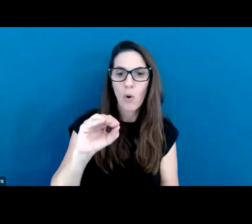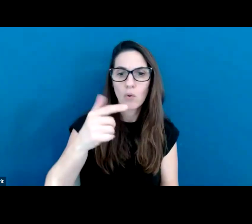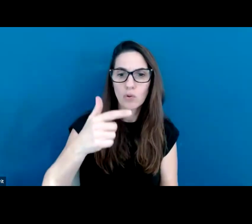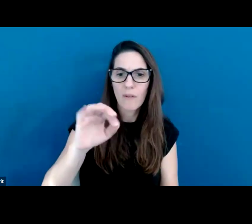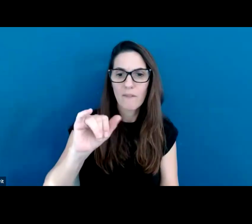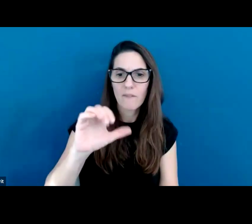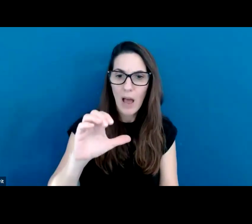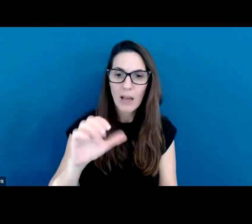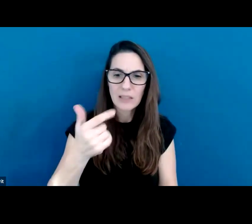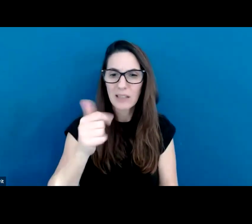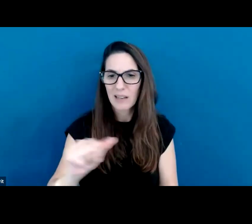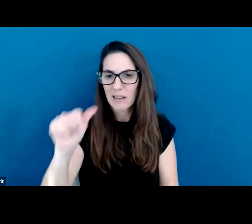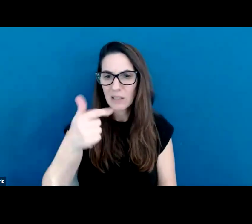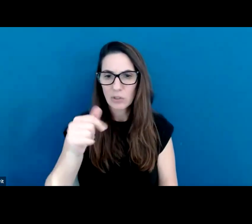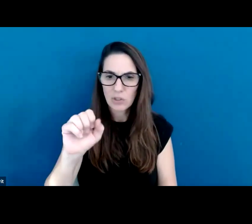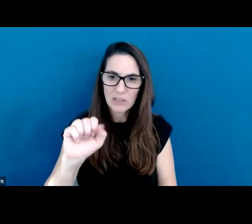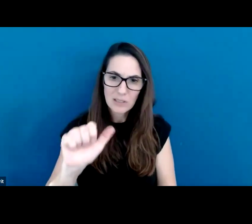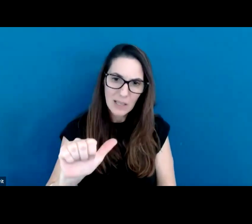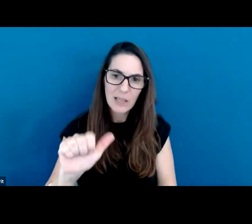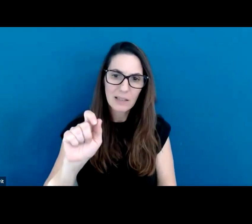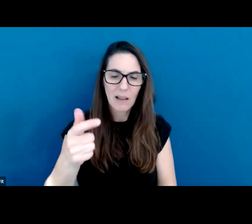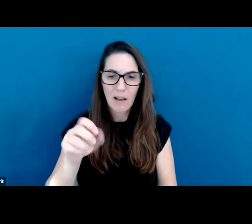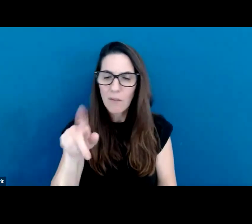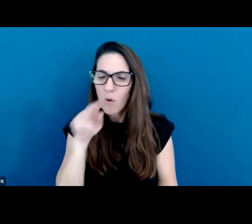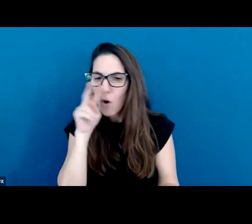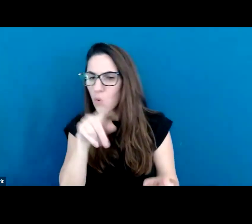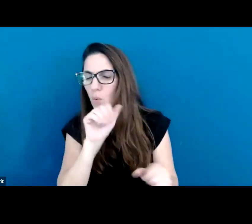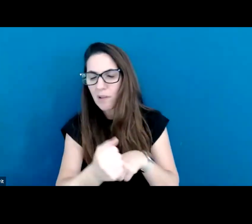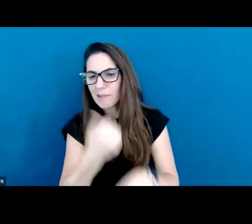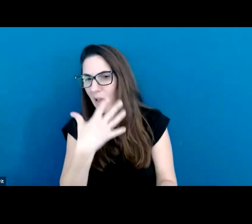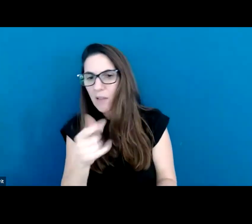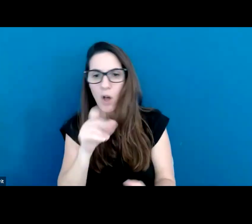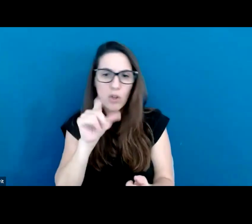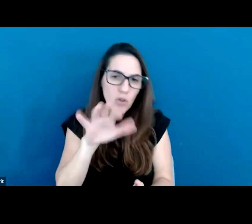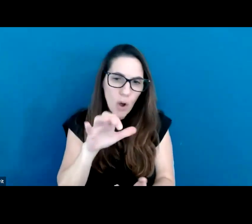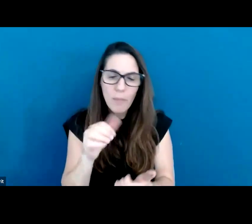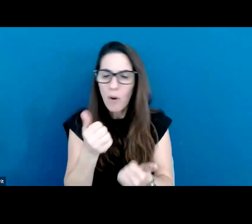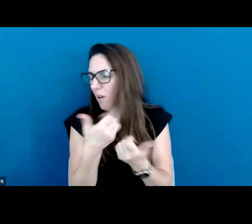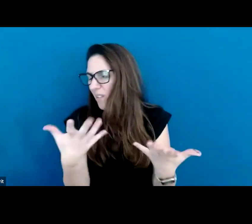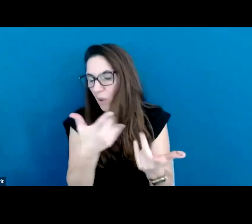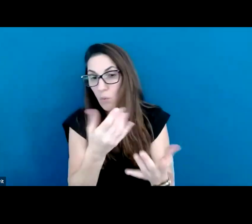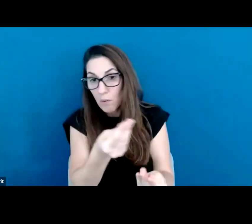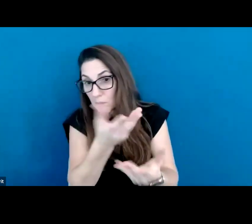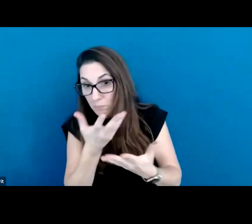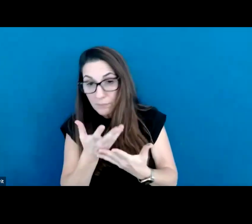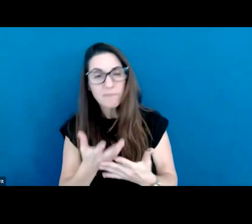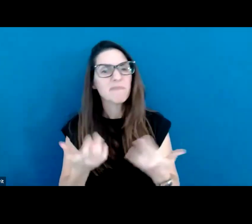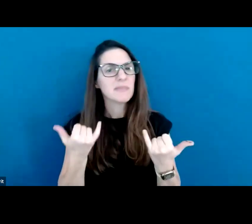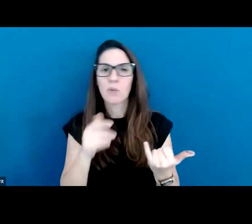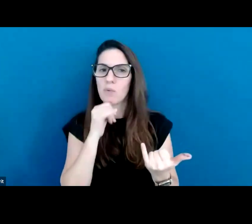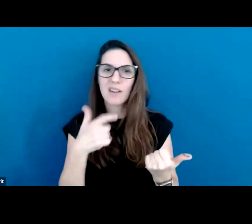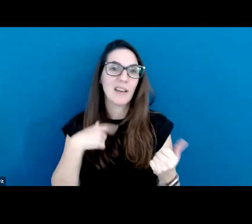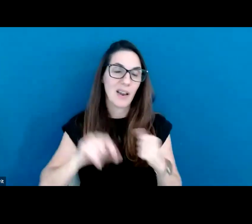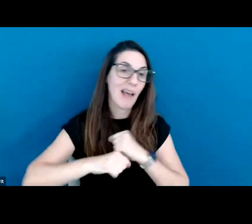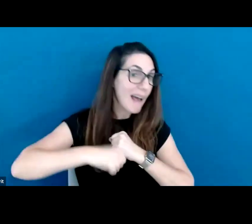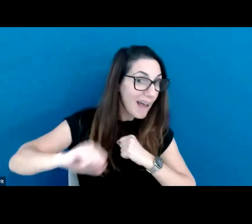That's a good way to draw documents or things to share for our attention as well. So with that, you don't need to hear from me more.